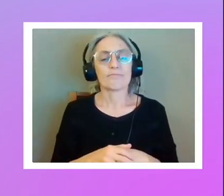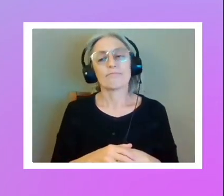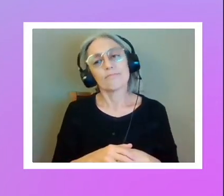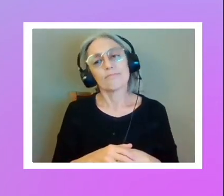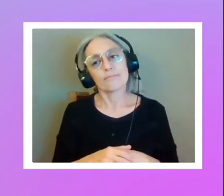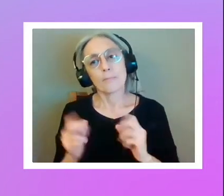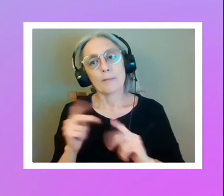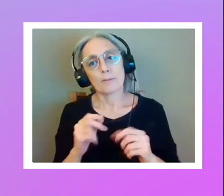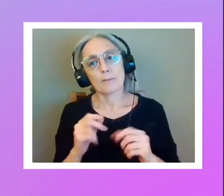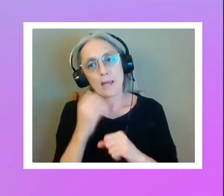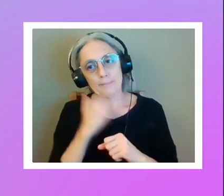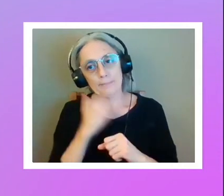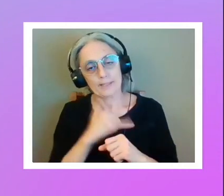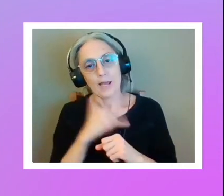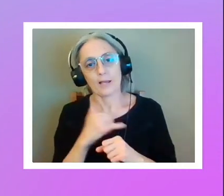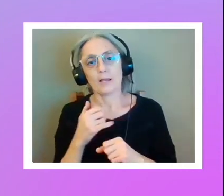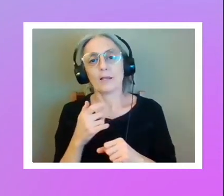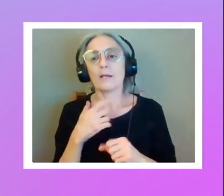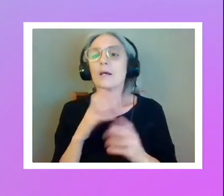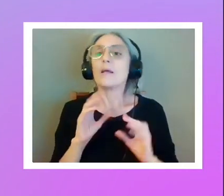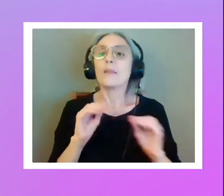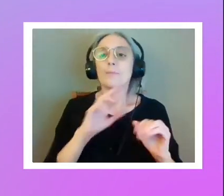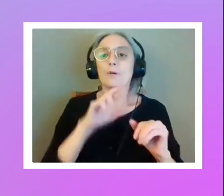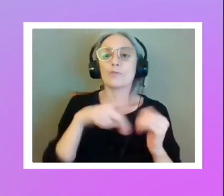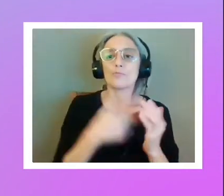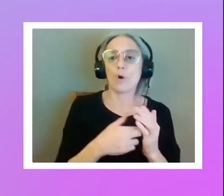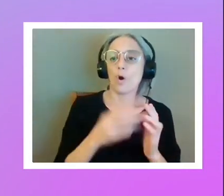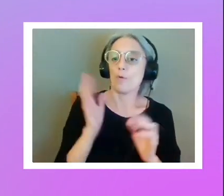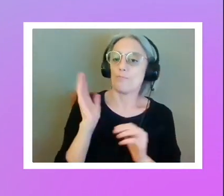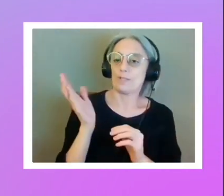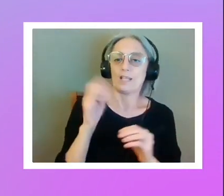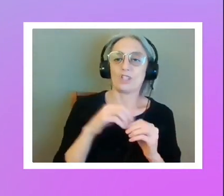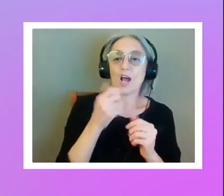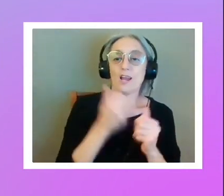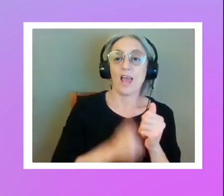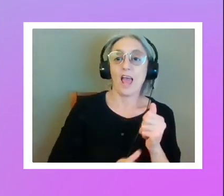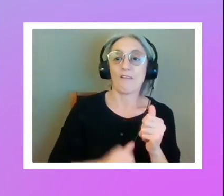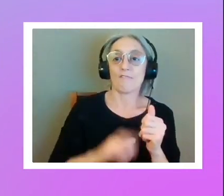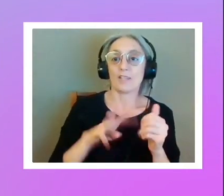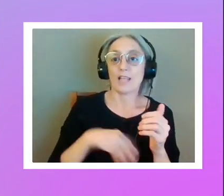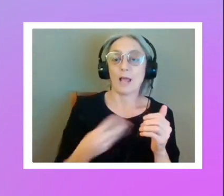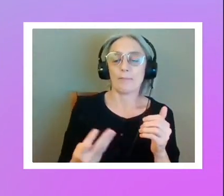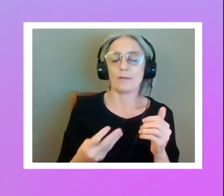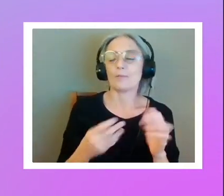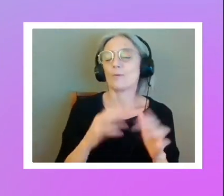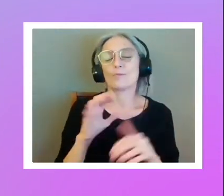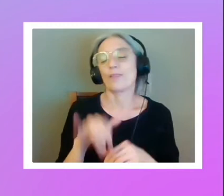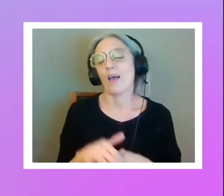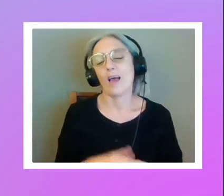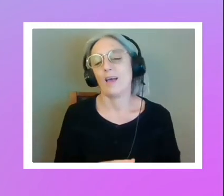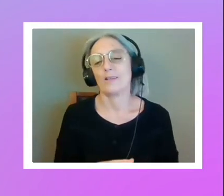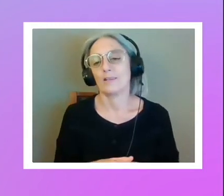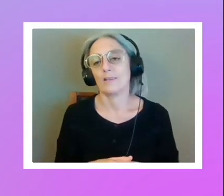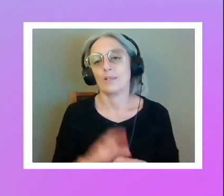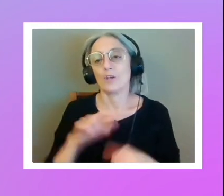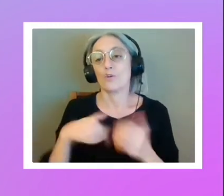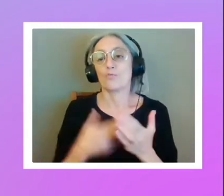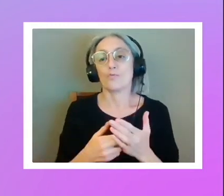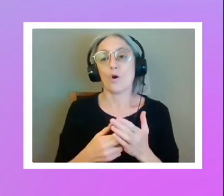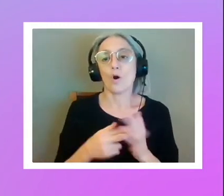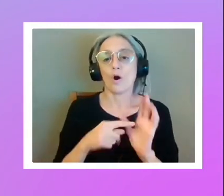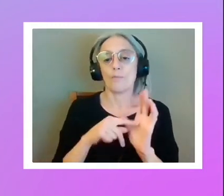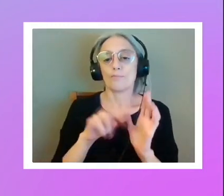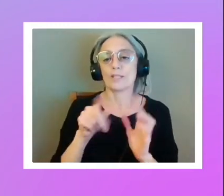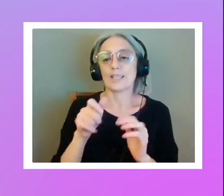mistake. People put role presentation on every single table in their coding. Don't do that. Please put role presentation tags